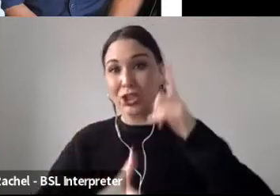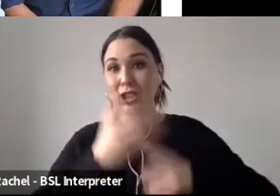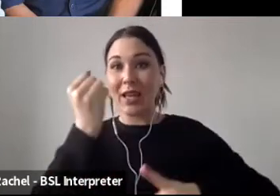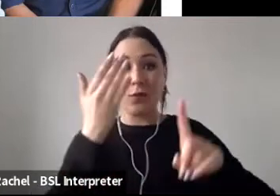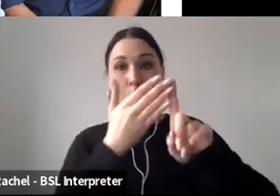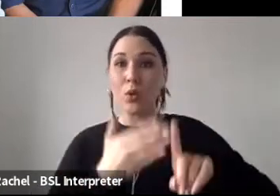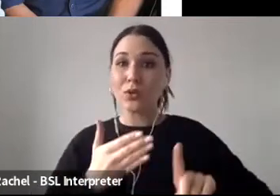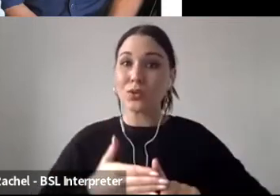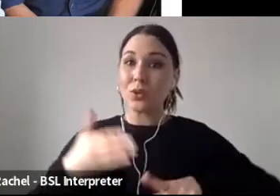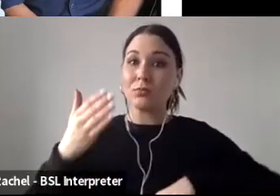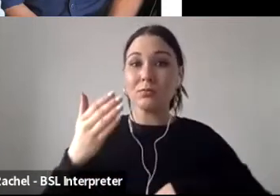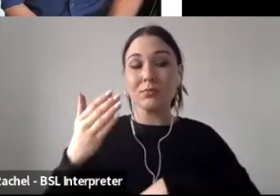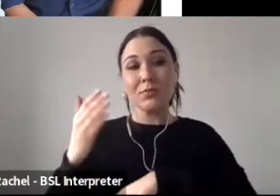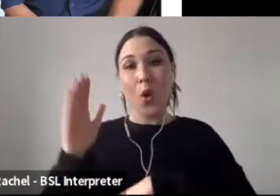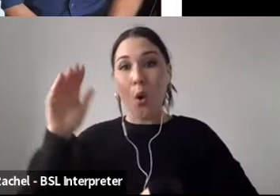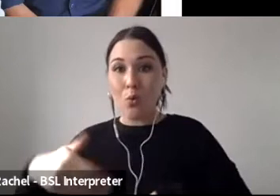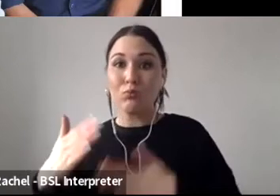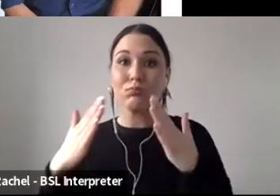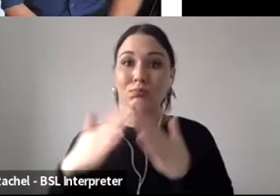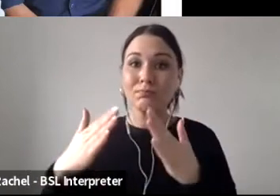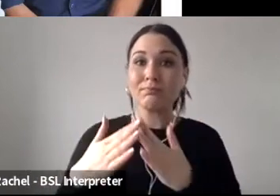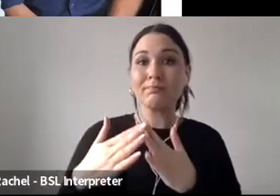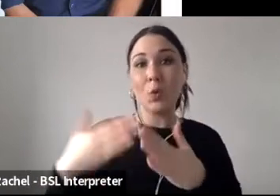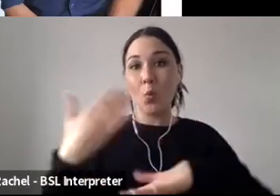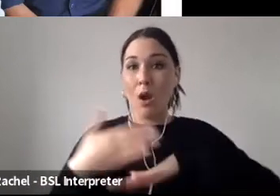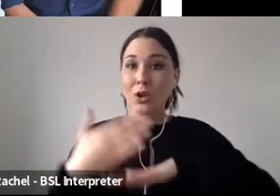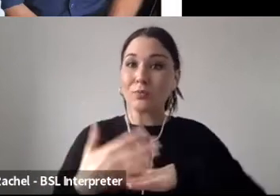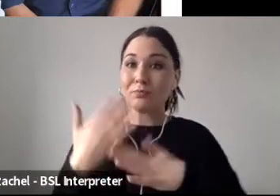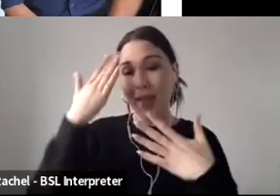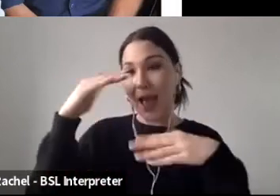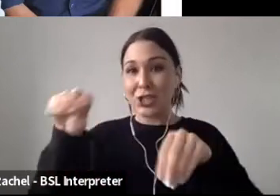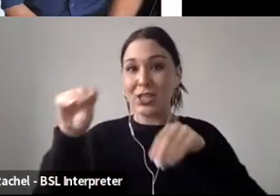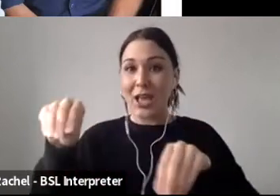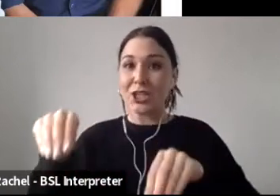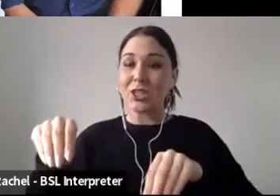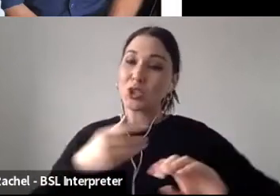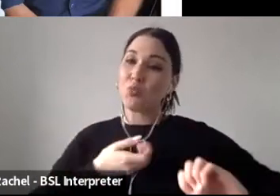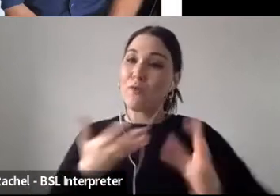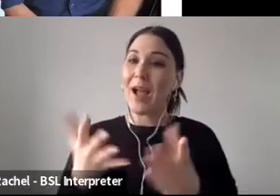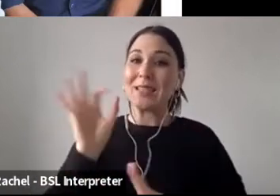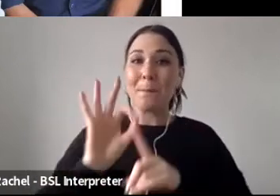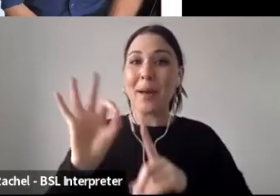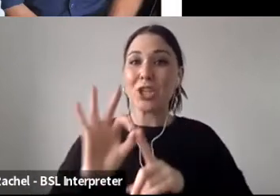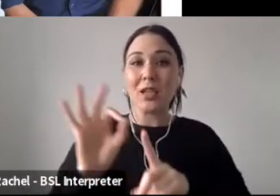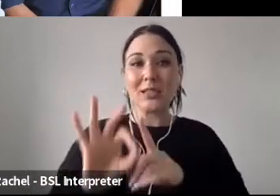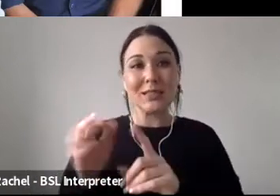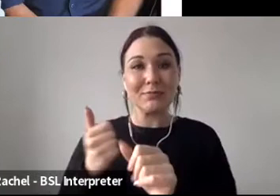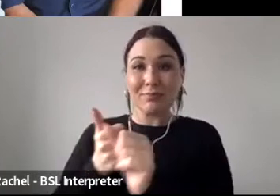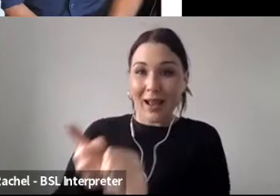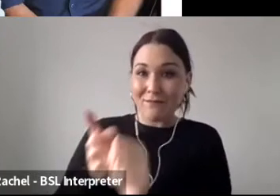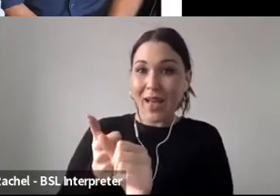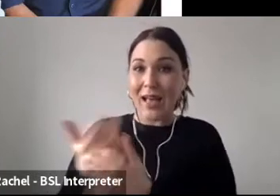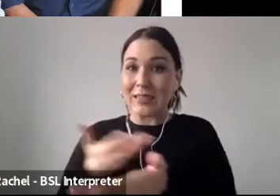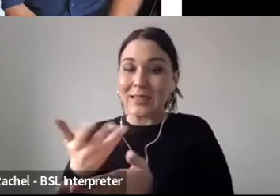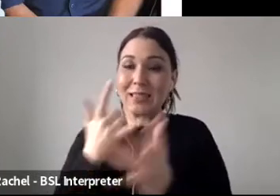work and in education. And we do this by providing specialist advice services, digital accessibility